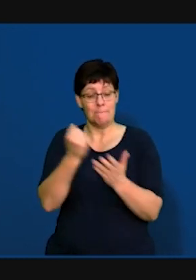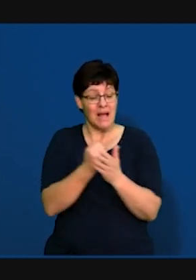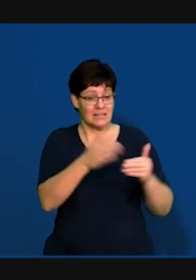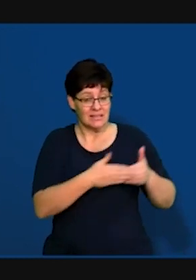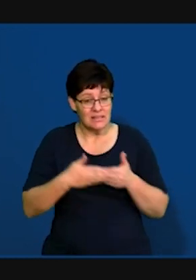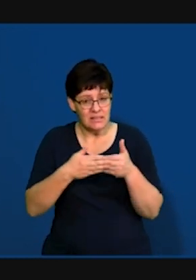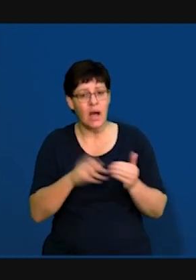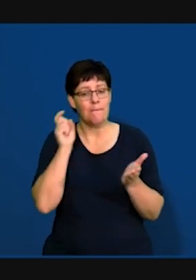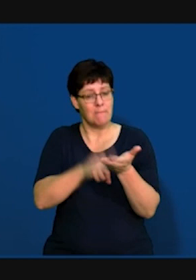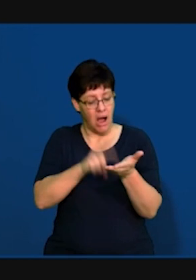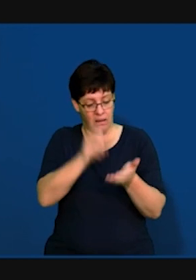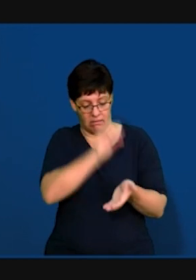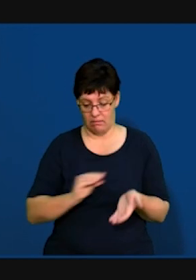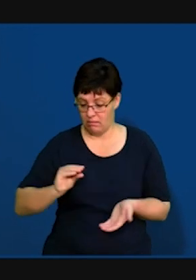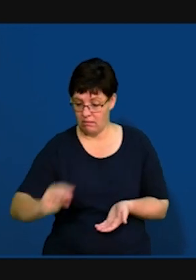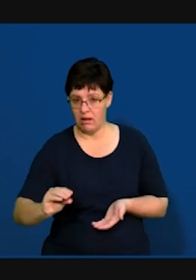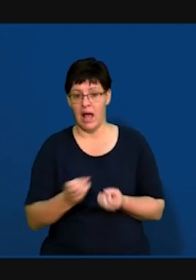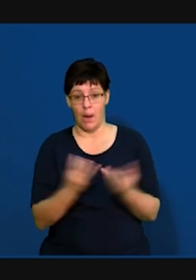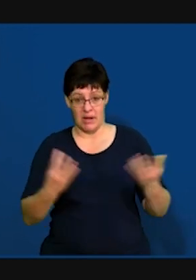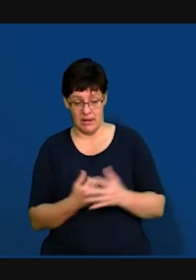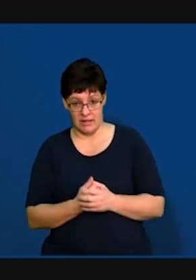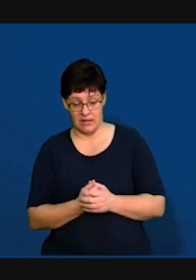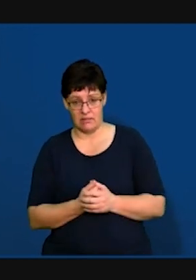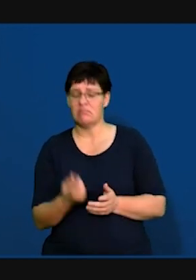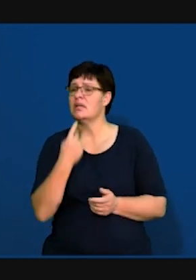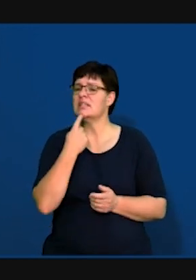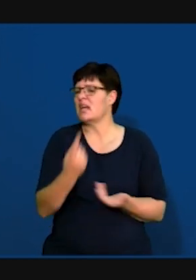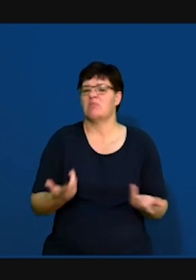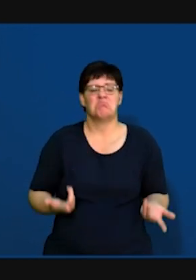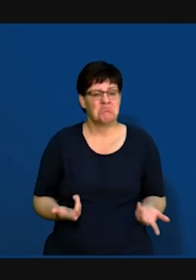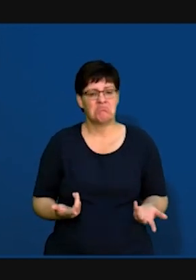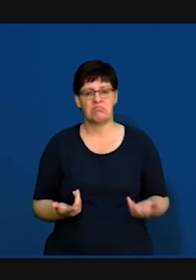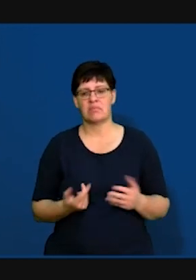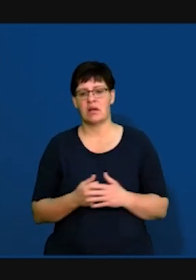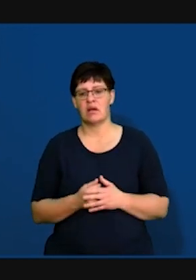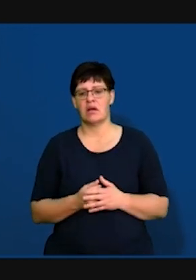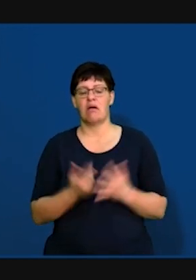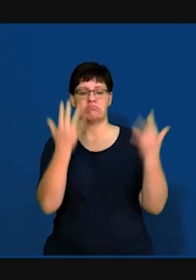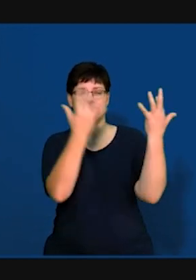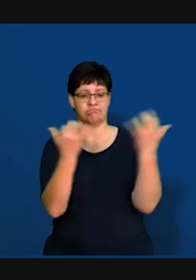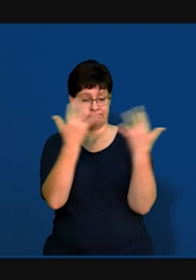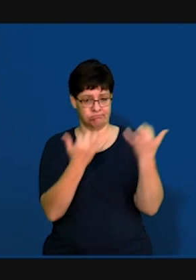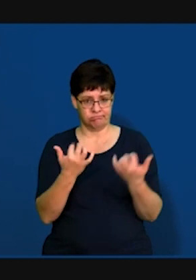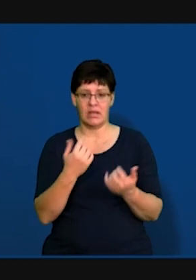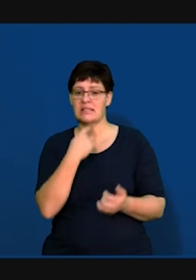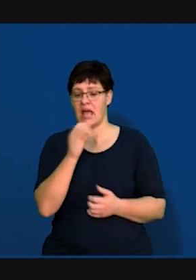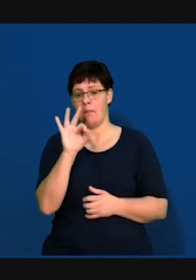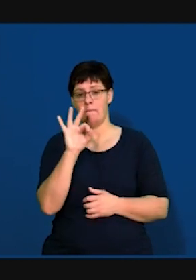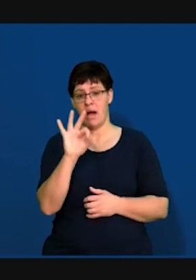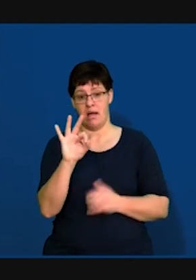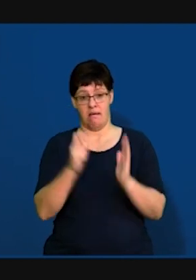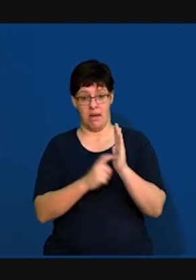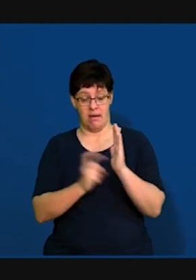the mark allocation. Okay, so if a question, say for argument's sake, is based on a calculation, and let's say it's 3 marks, it